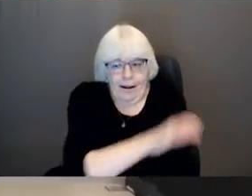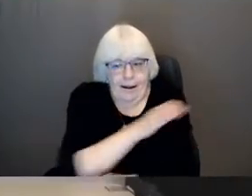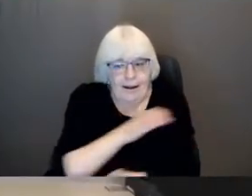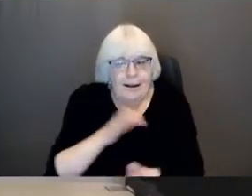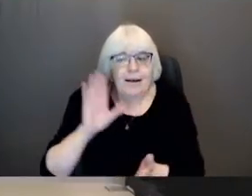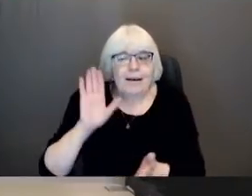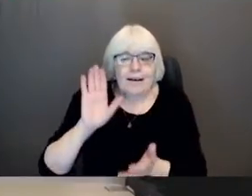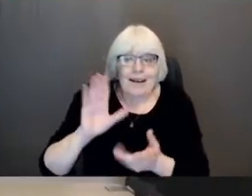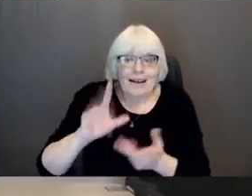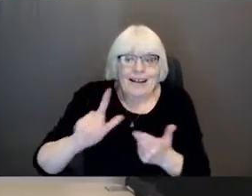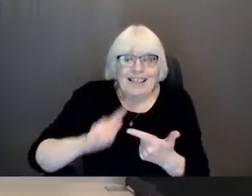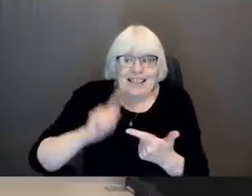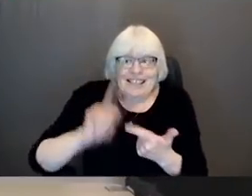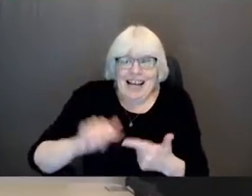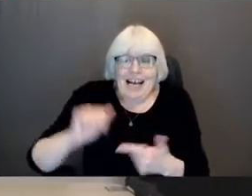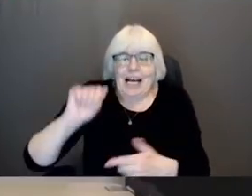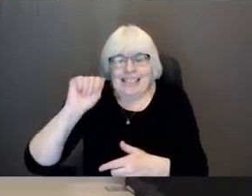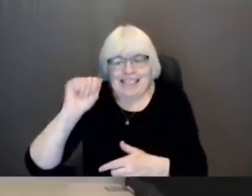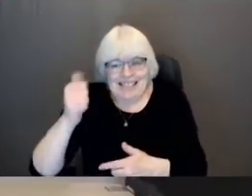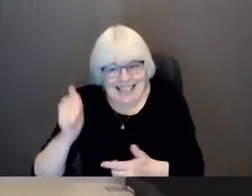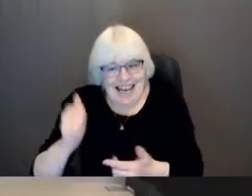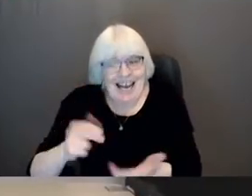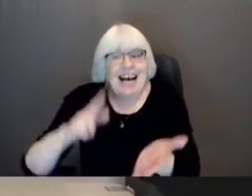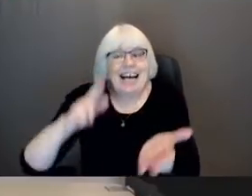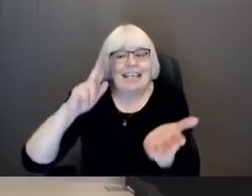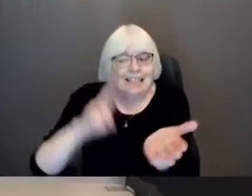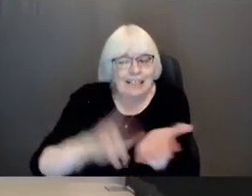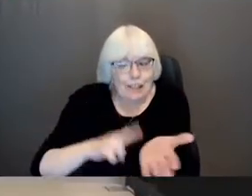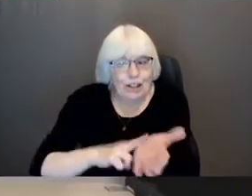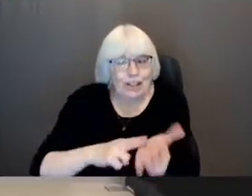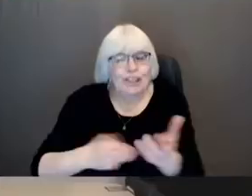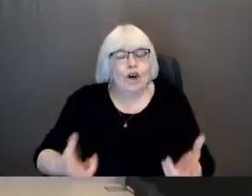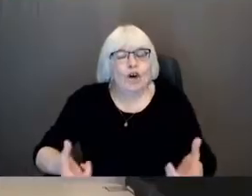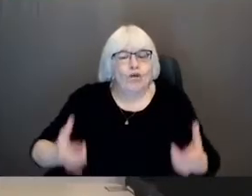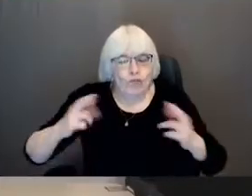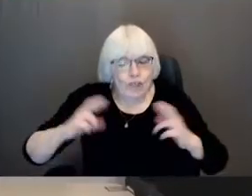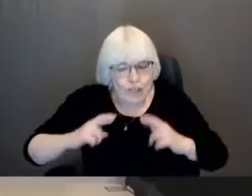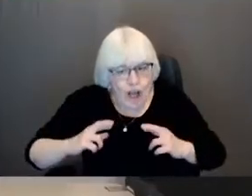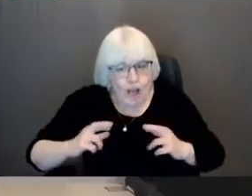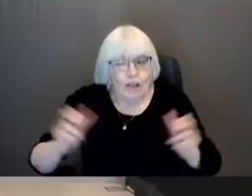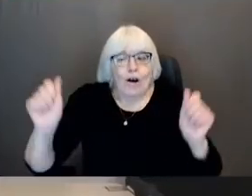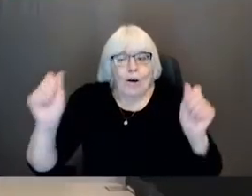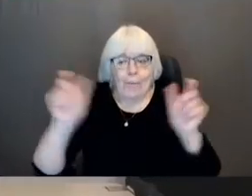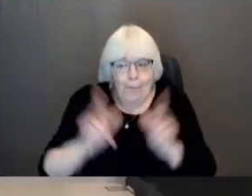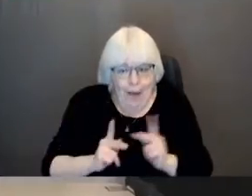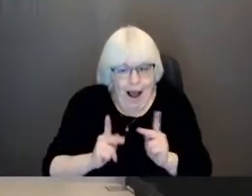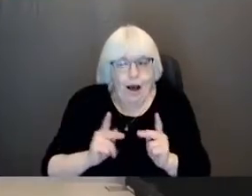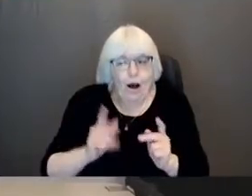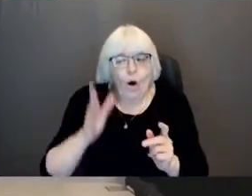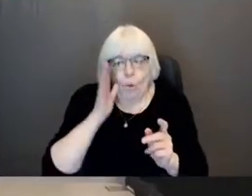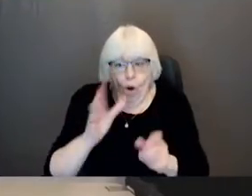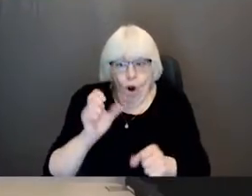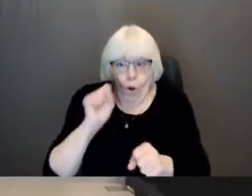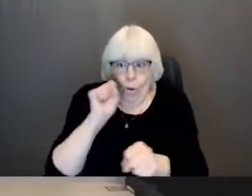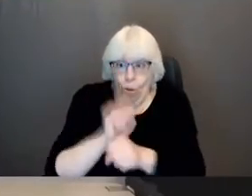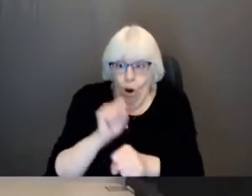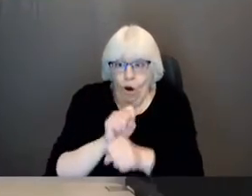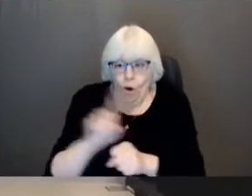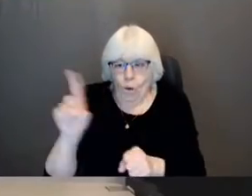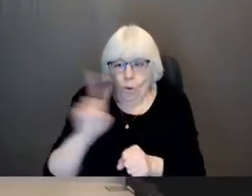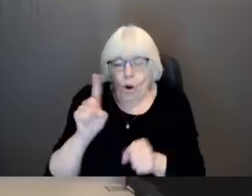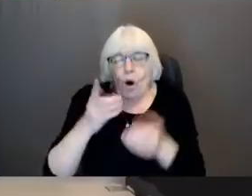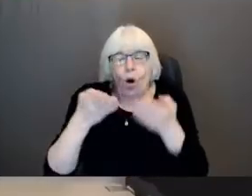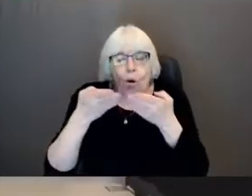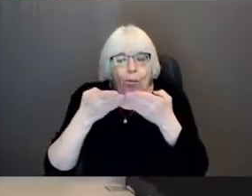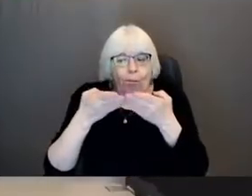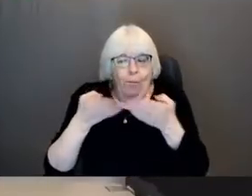nursing with contact tracing and to be in contact with those who are positive to make sure that they can